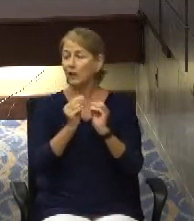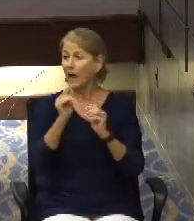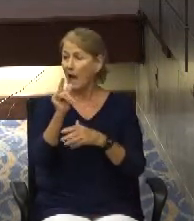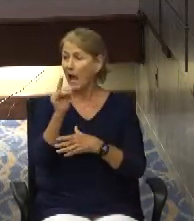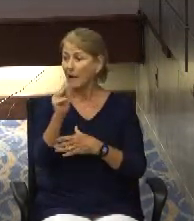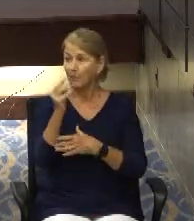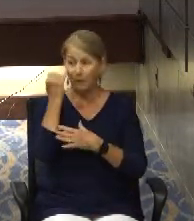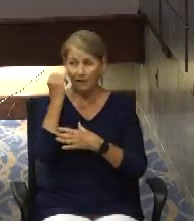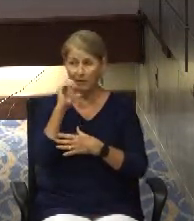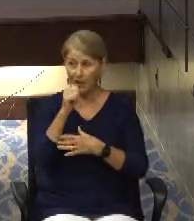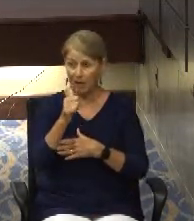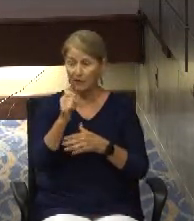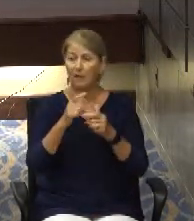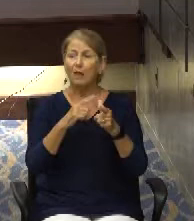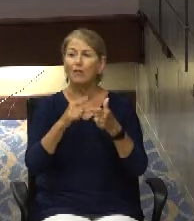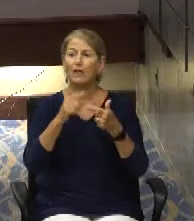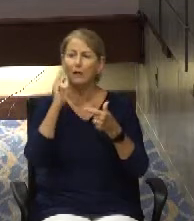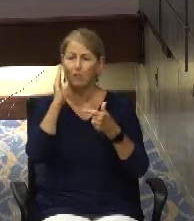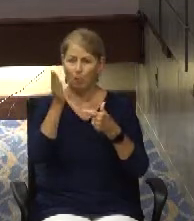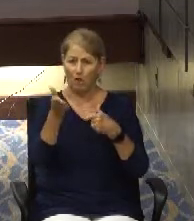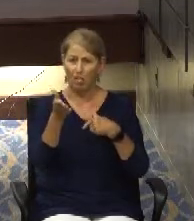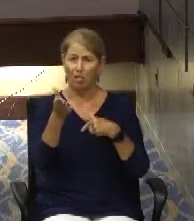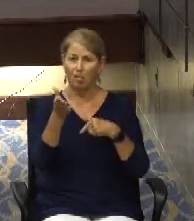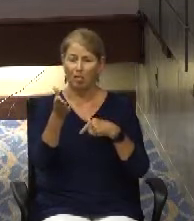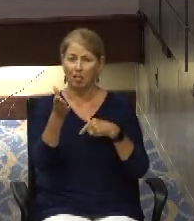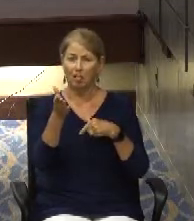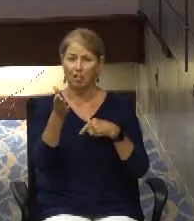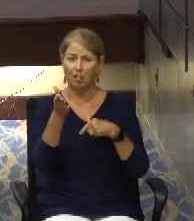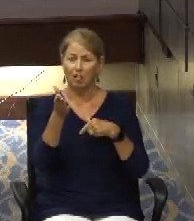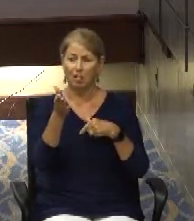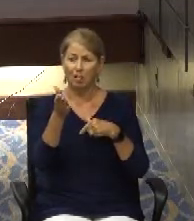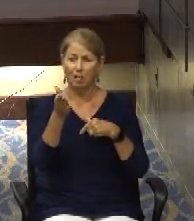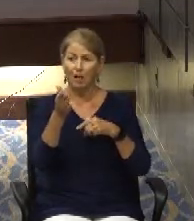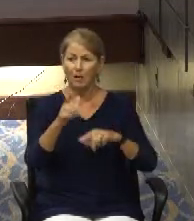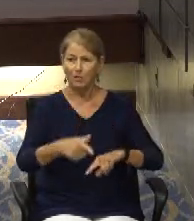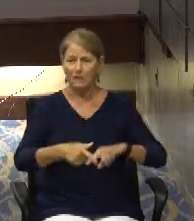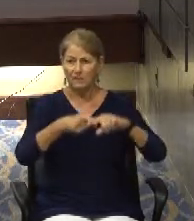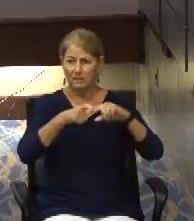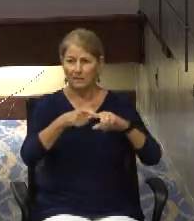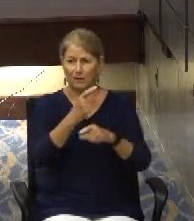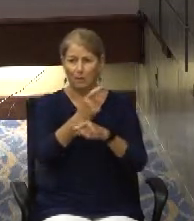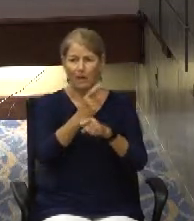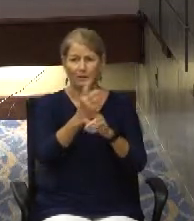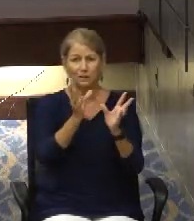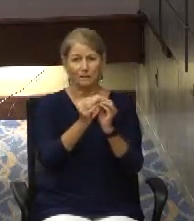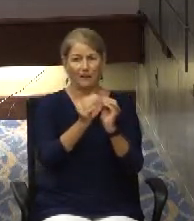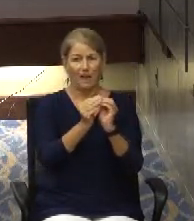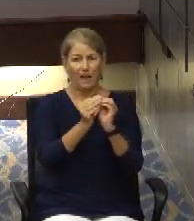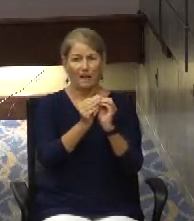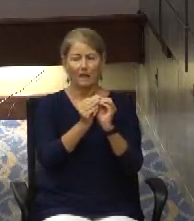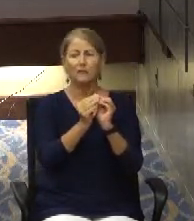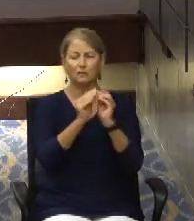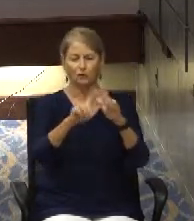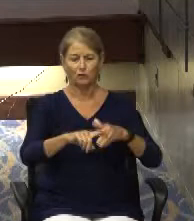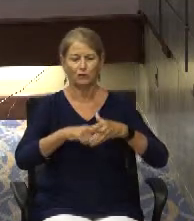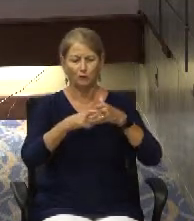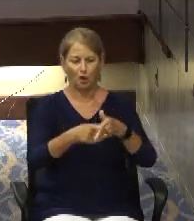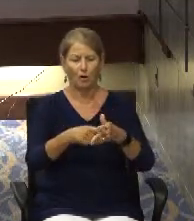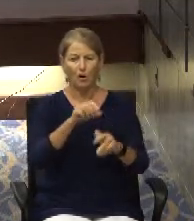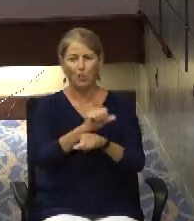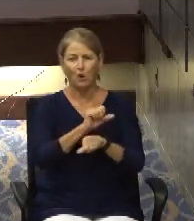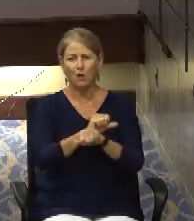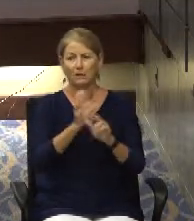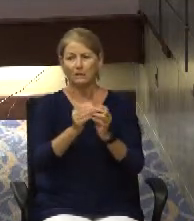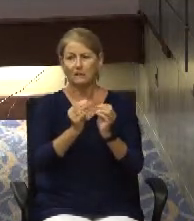If not, then we will recess the regular session and reconvene and convene a work session with a report from our